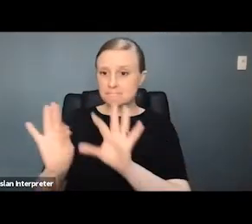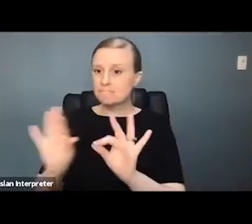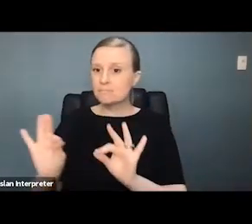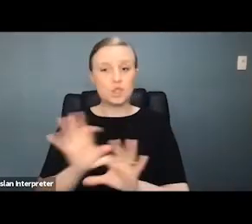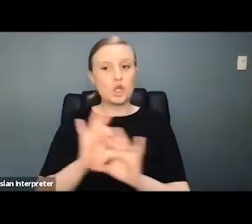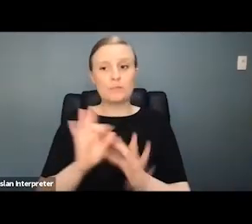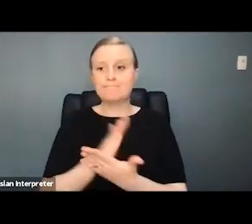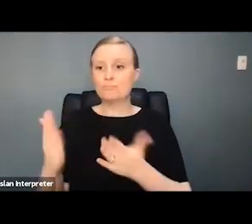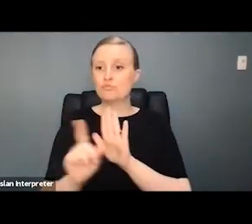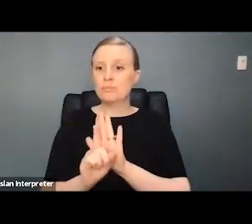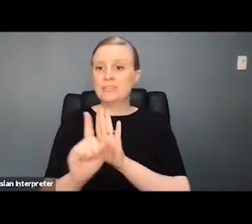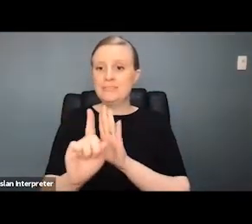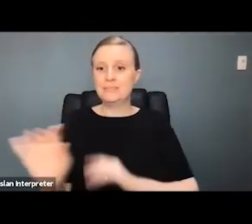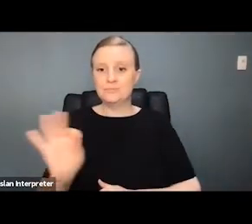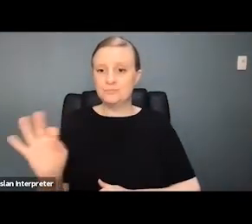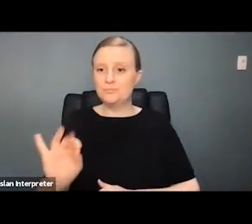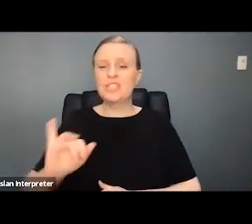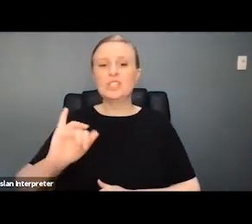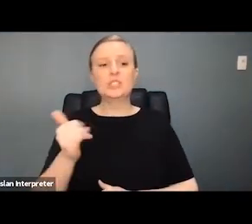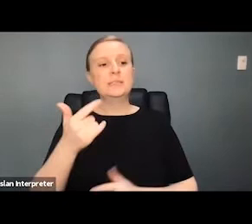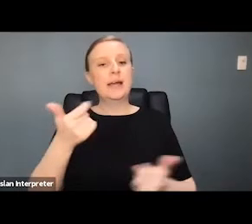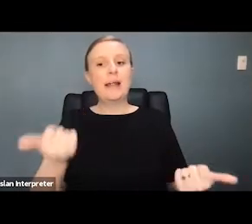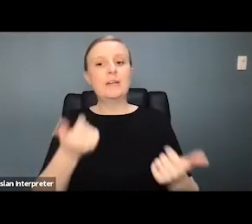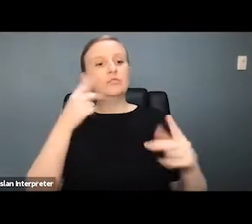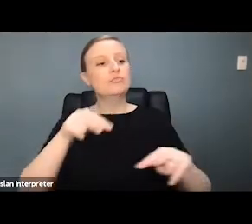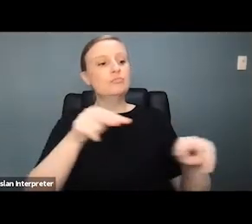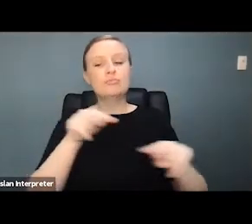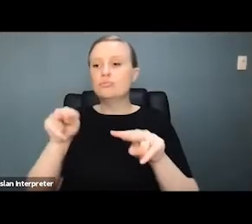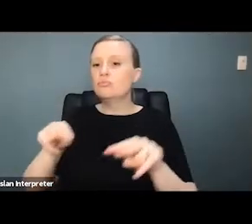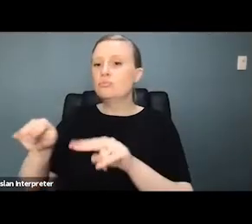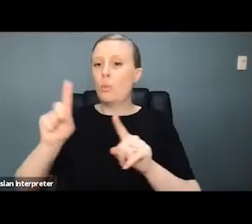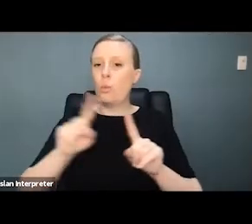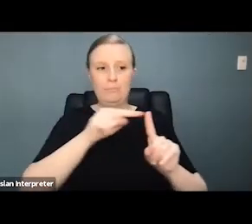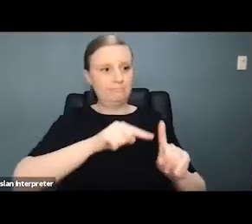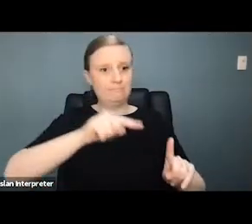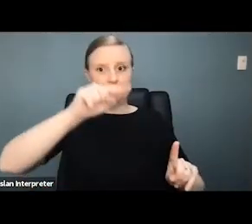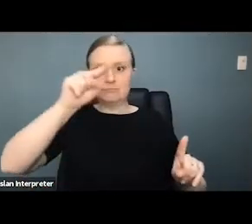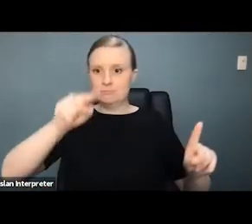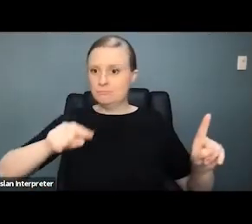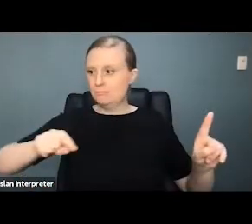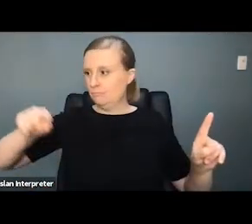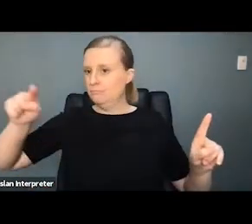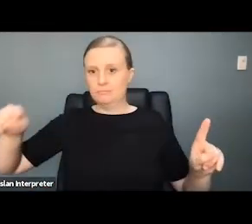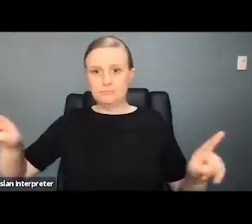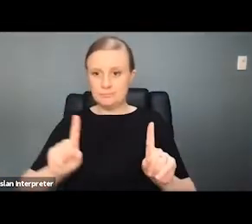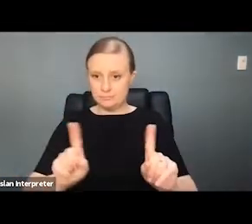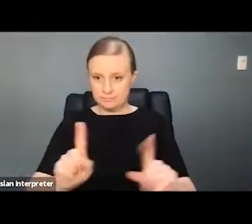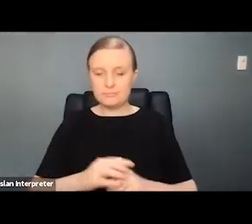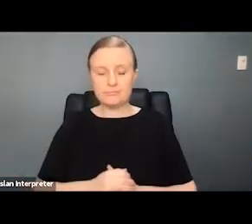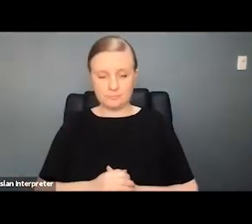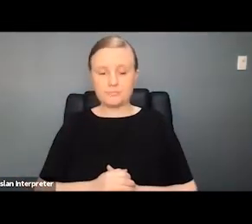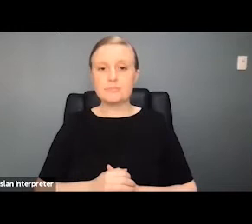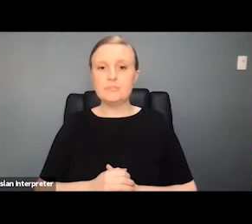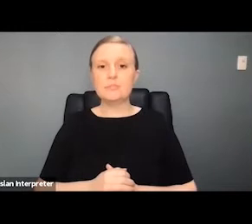which are designed to detect emerging trends in substance use. Also important to note, because they are recruited from capital cities